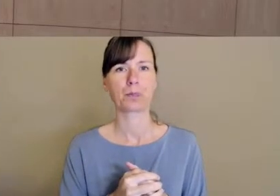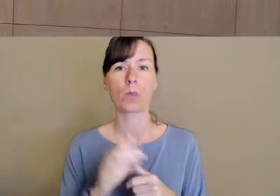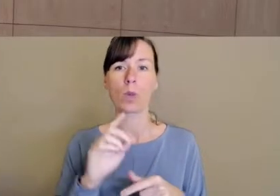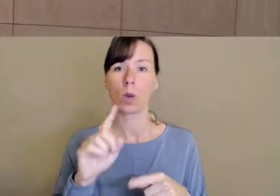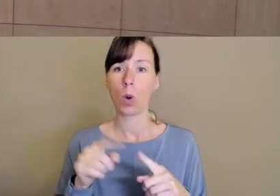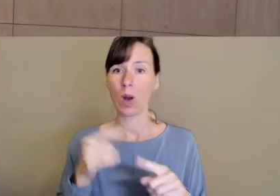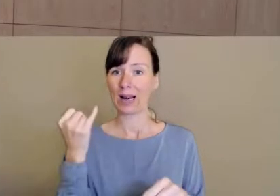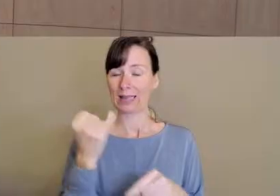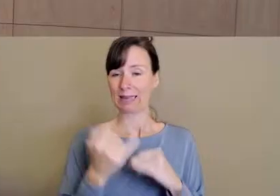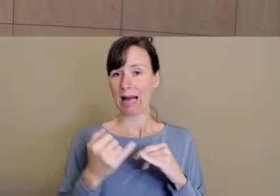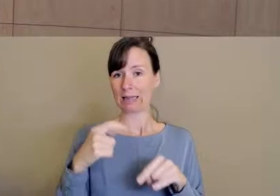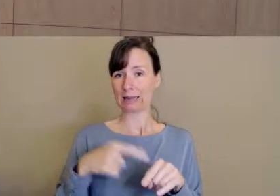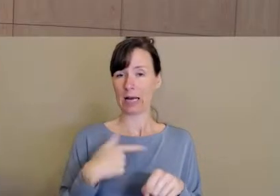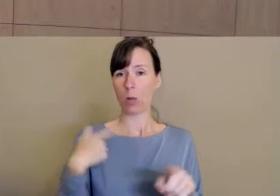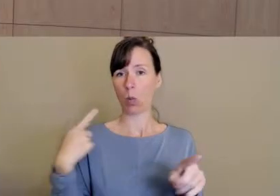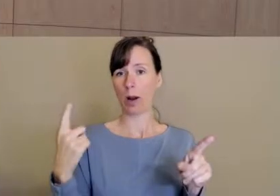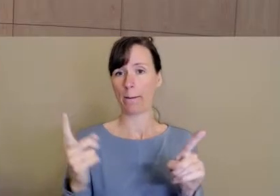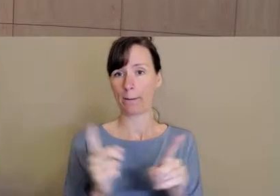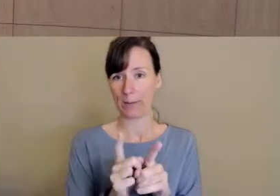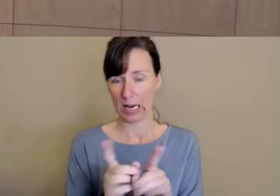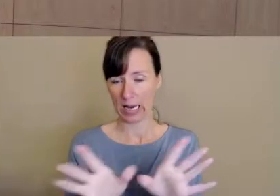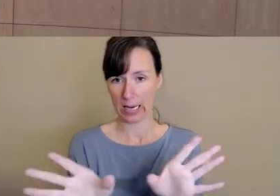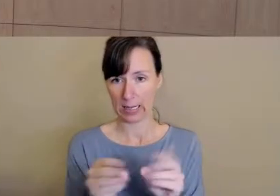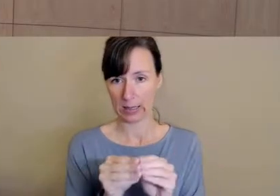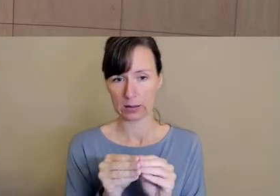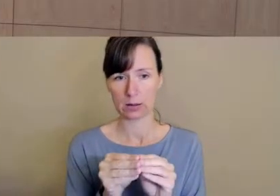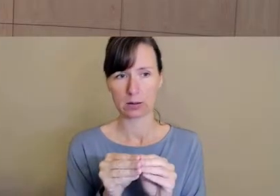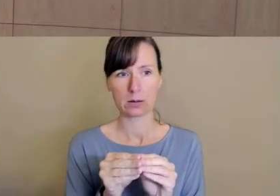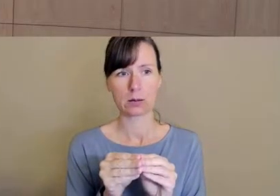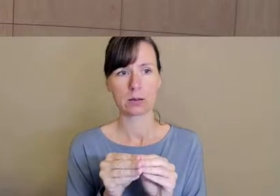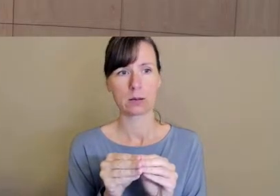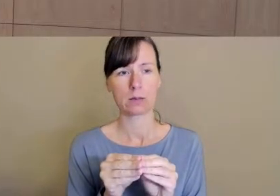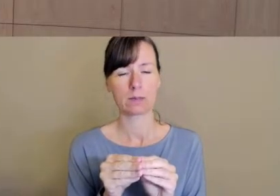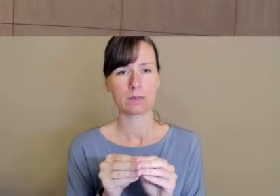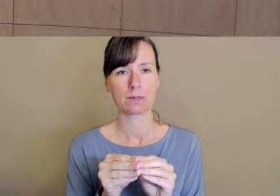met, we had a